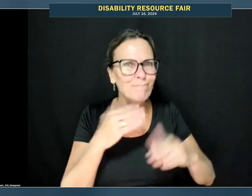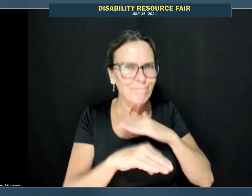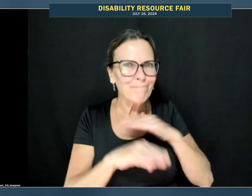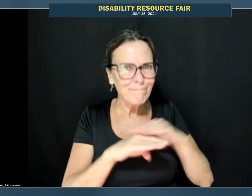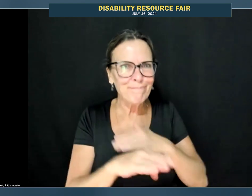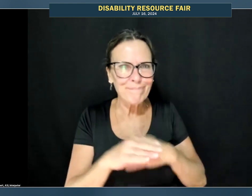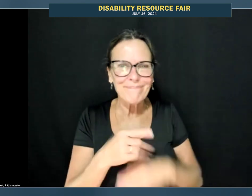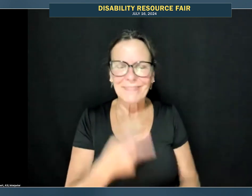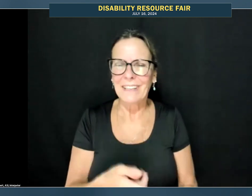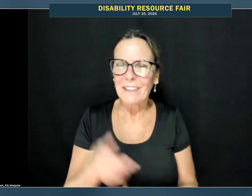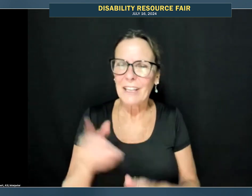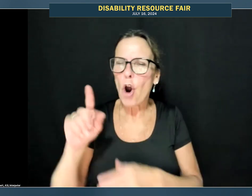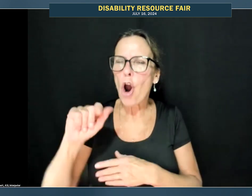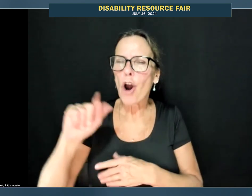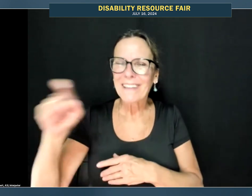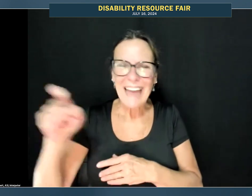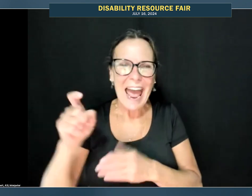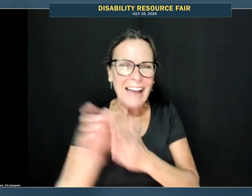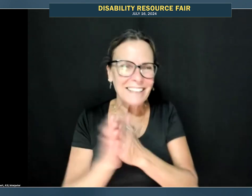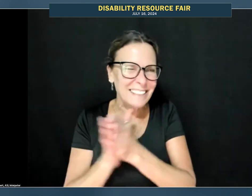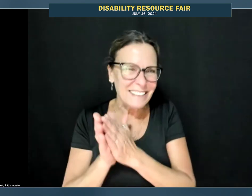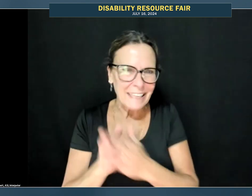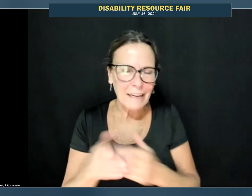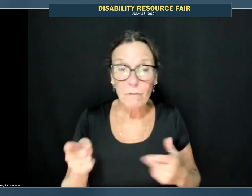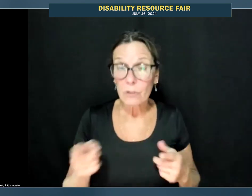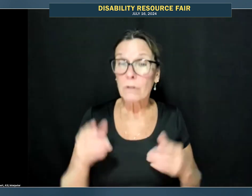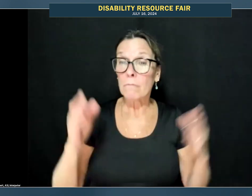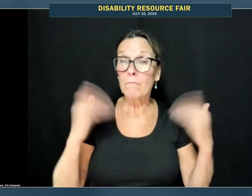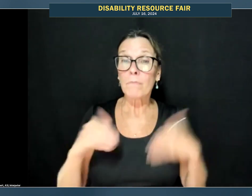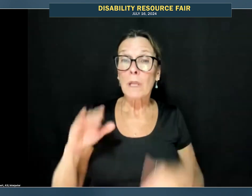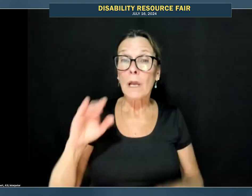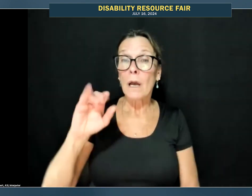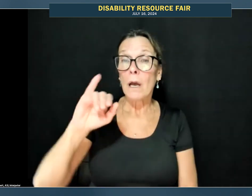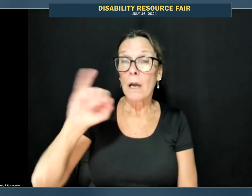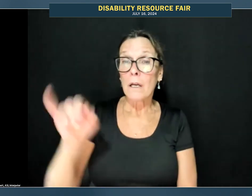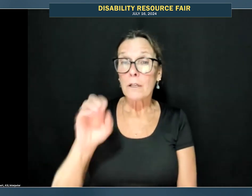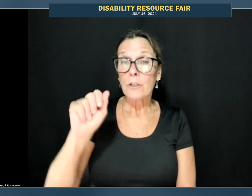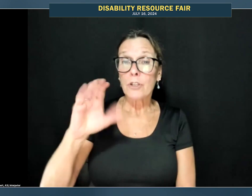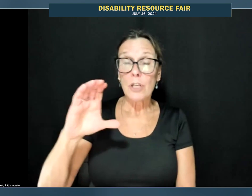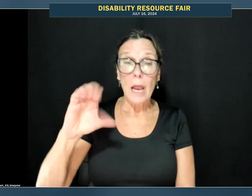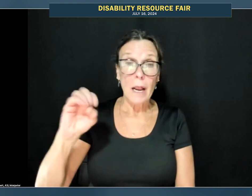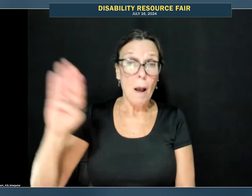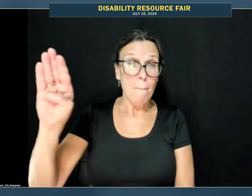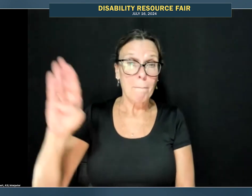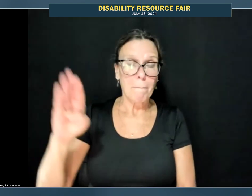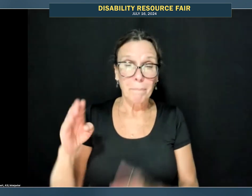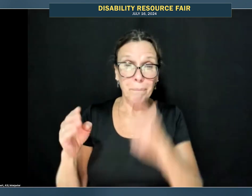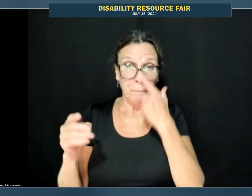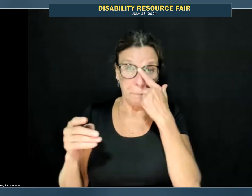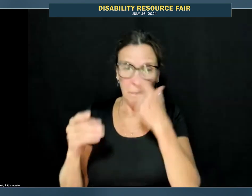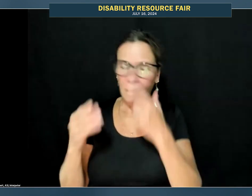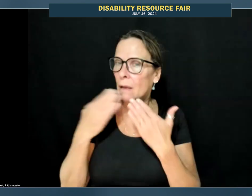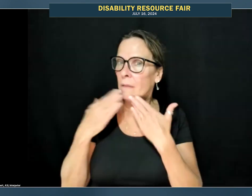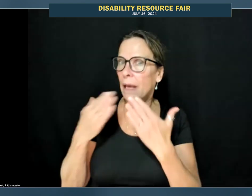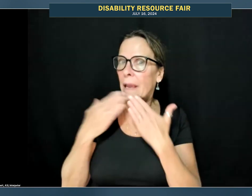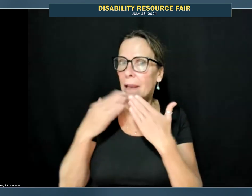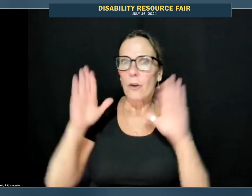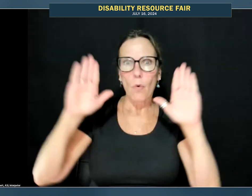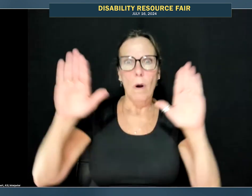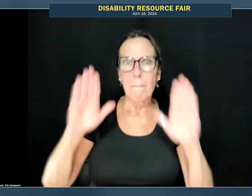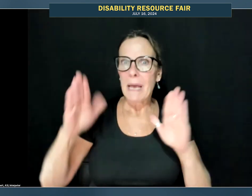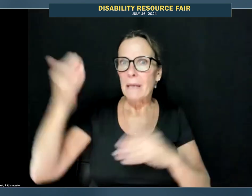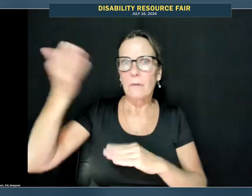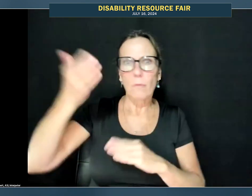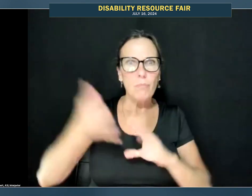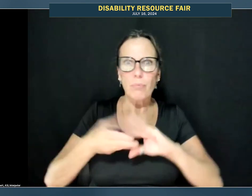Tom. Mm-hmm. Jacob, Drew? Hi, thank you to all the amazing presenters. This has been